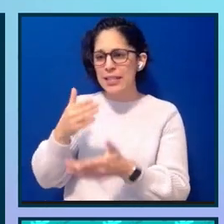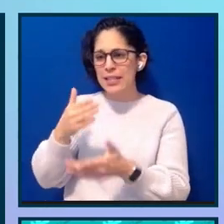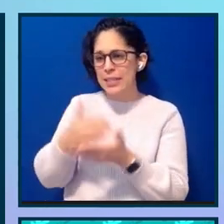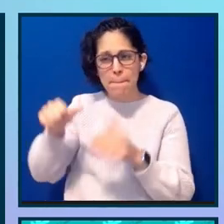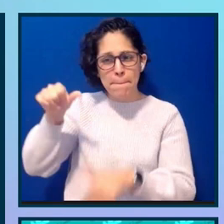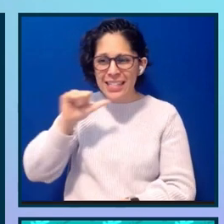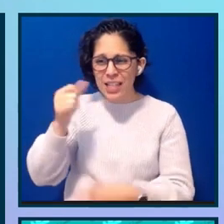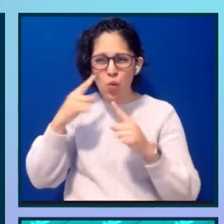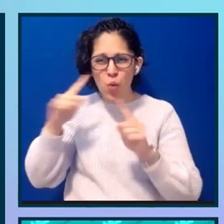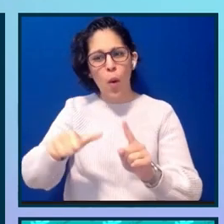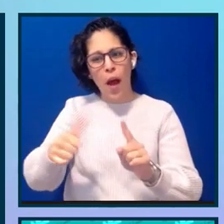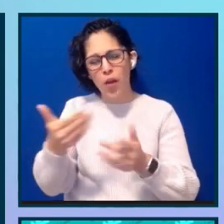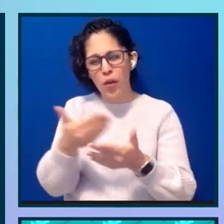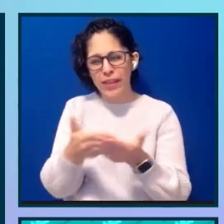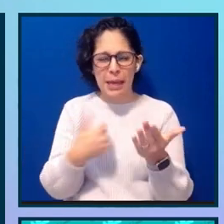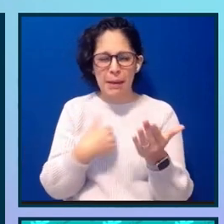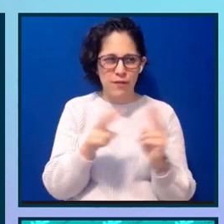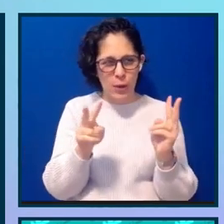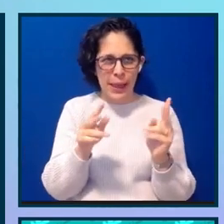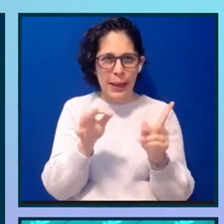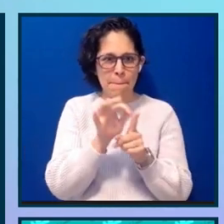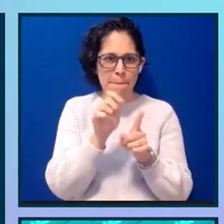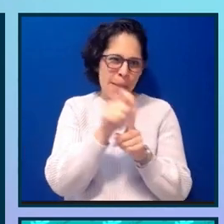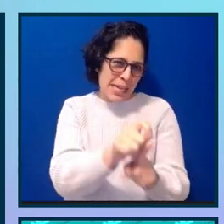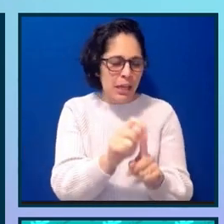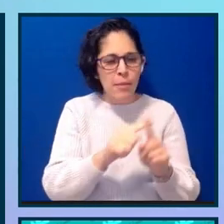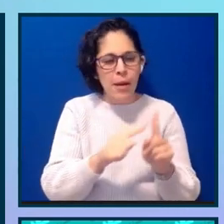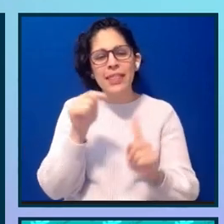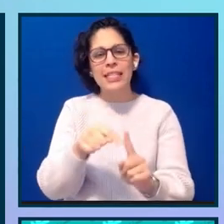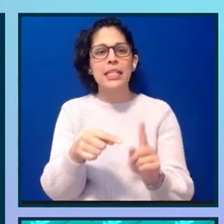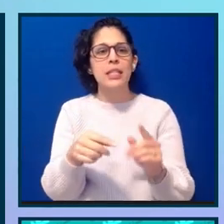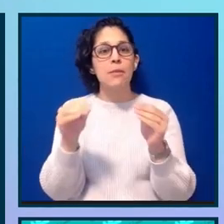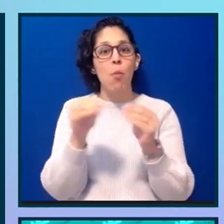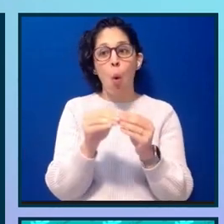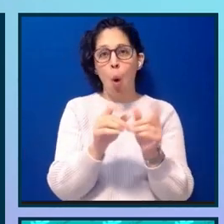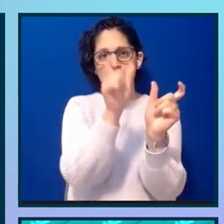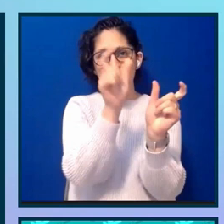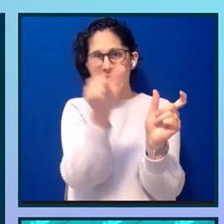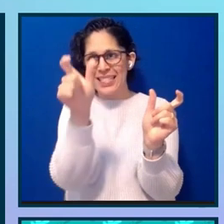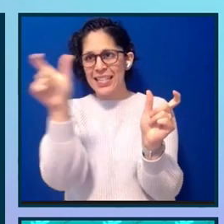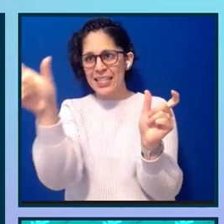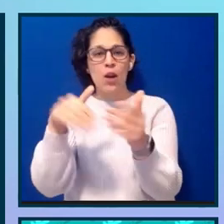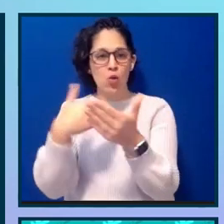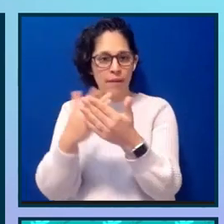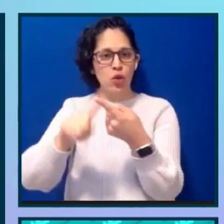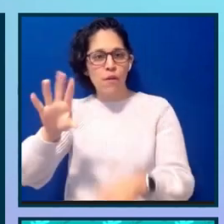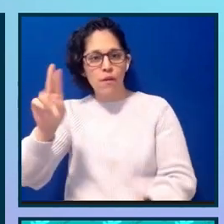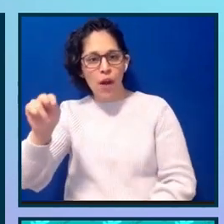nitpicking. Here is just moving 4 spaces, and we're on fun and games. Link,